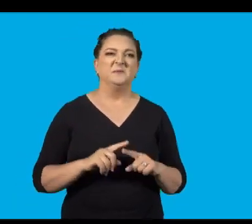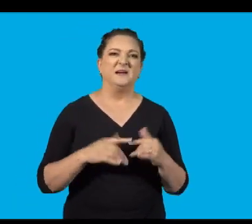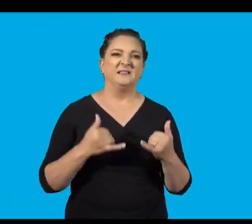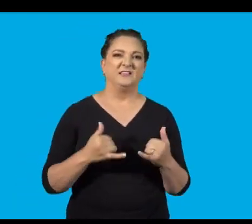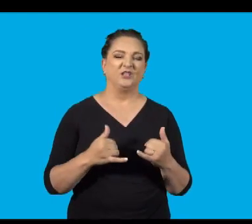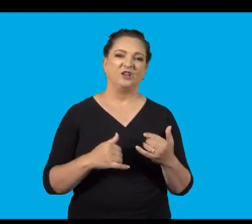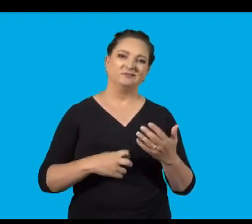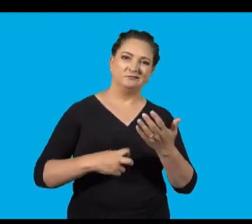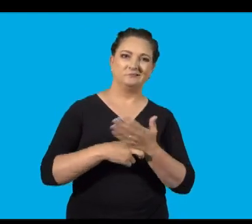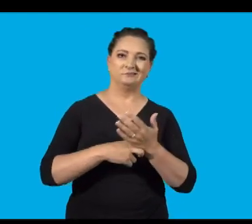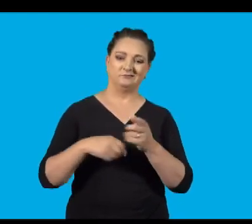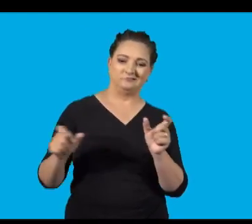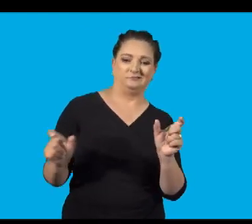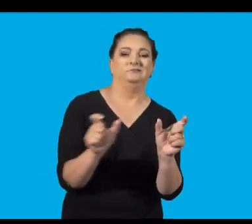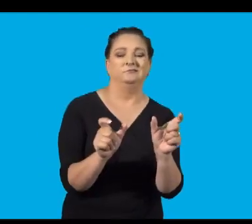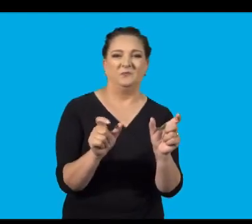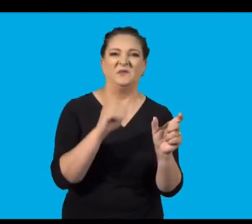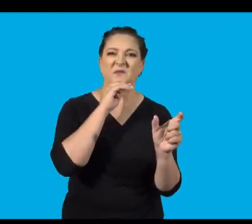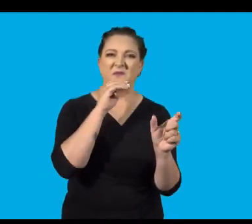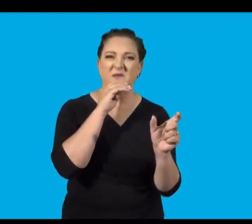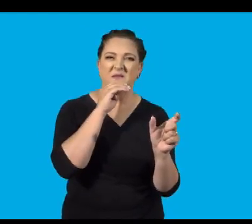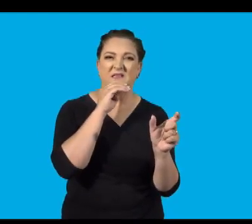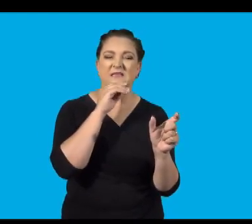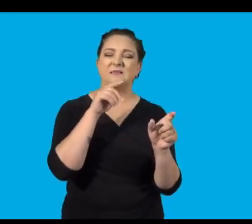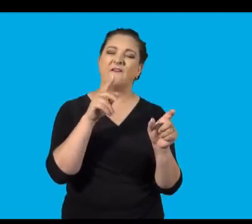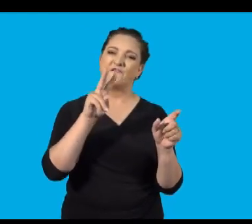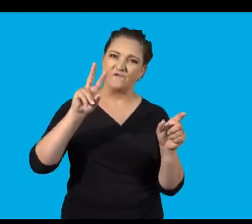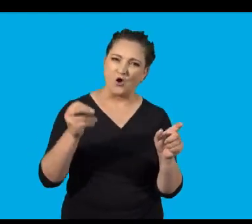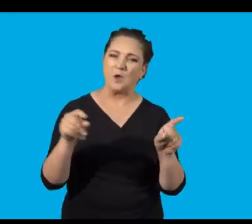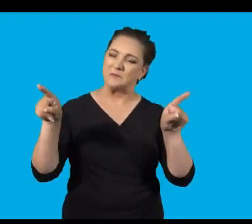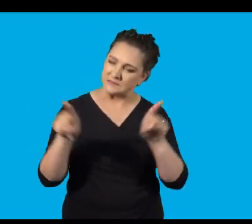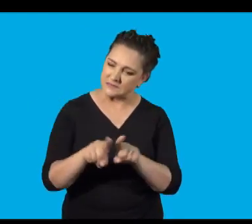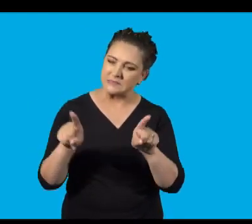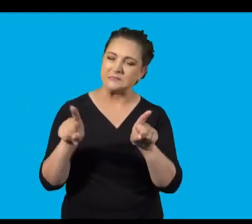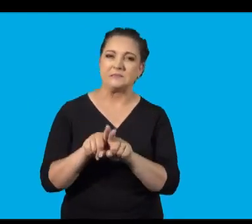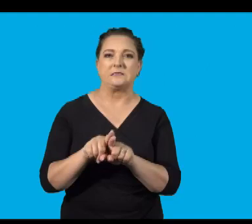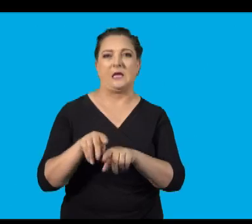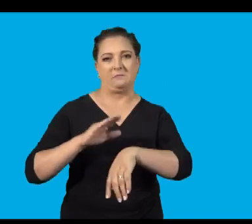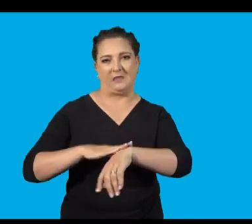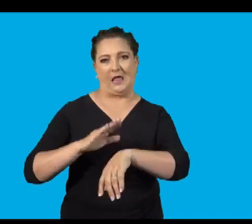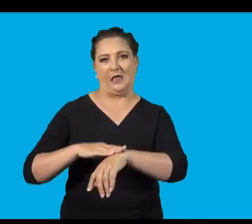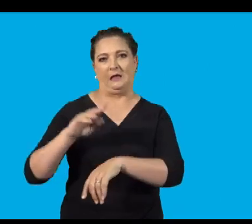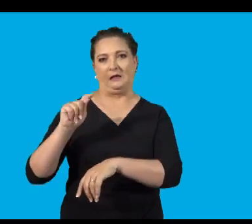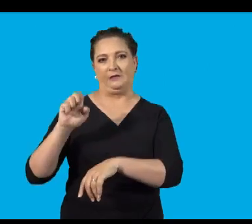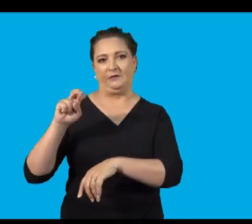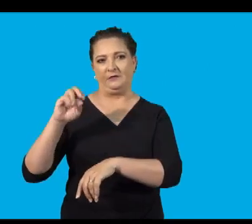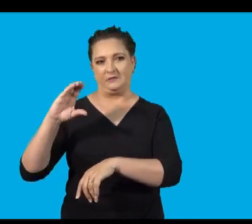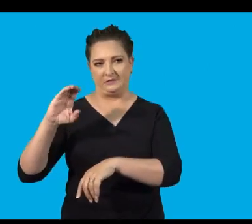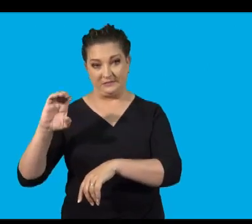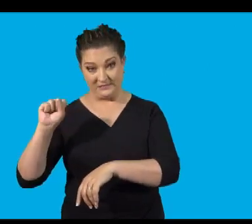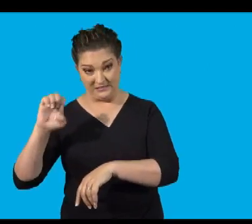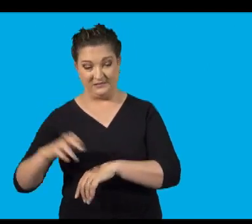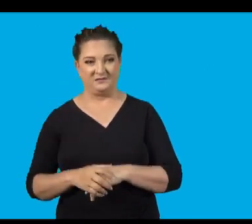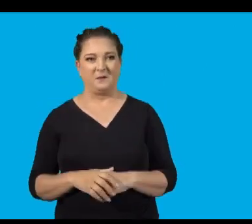here. The tag in the statement must have the verb in the same tense. That's very important, okay?